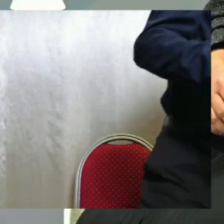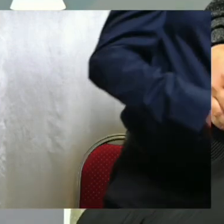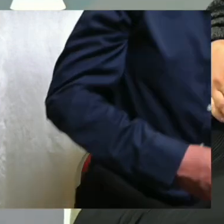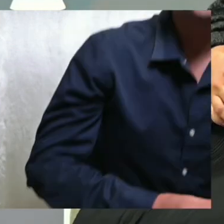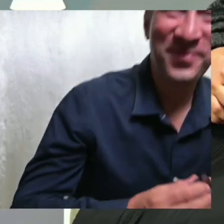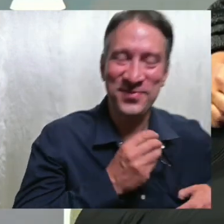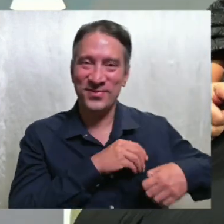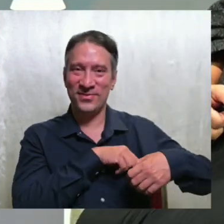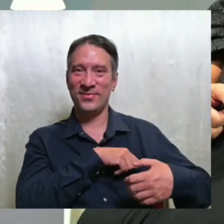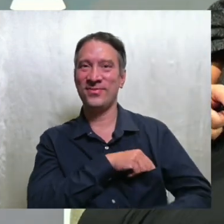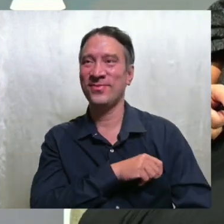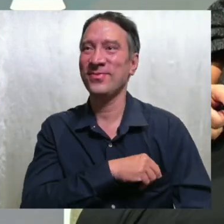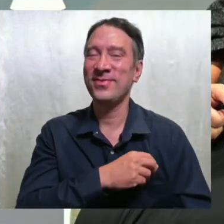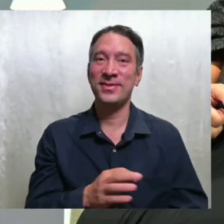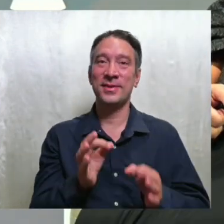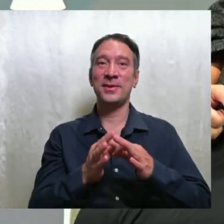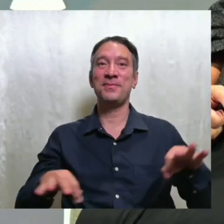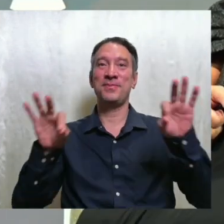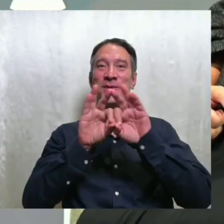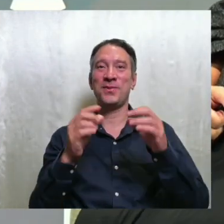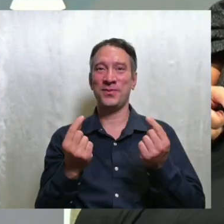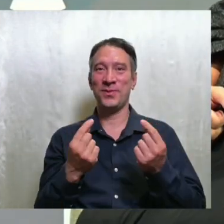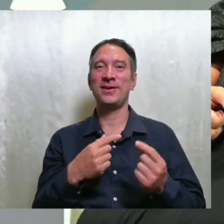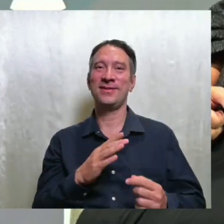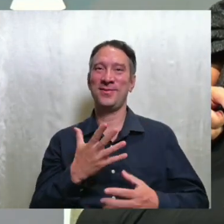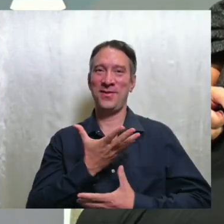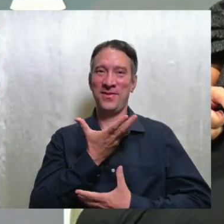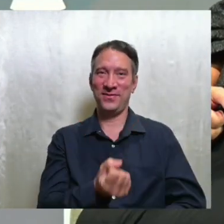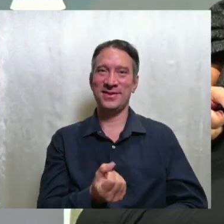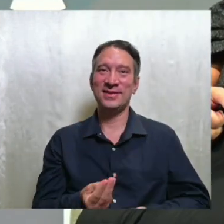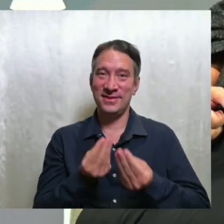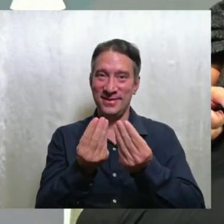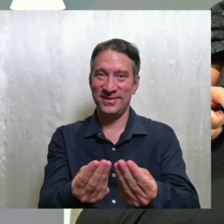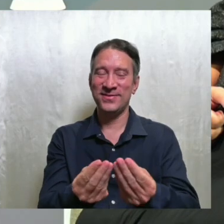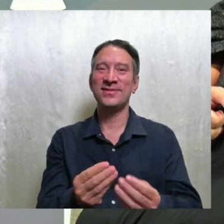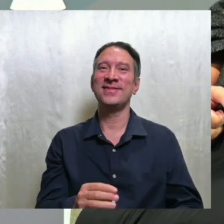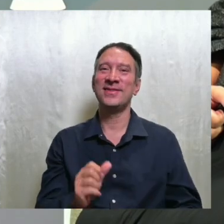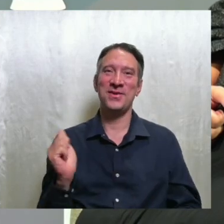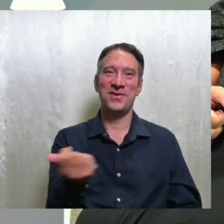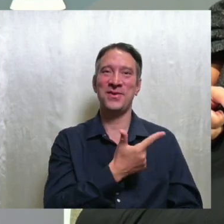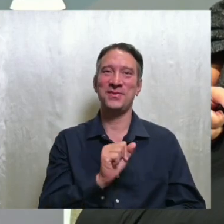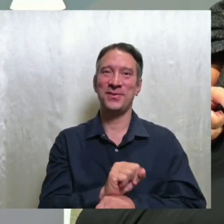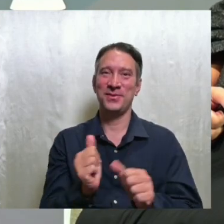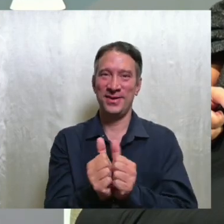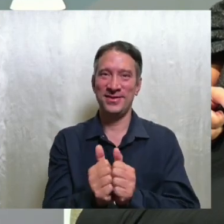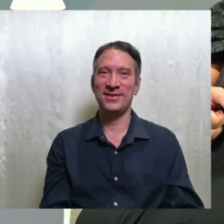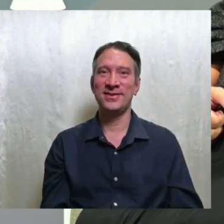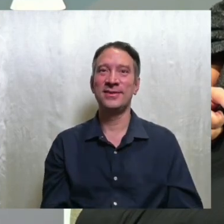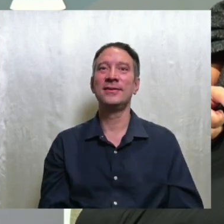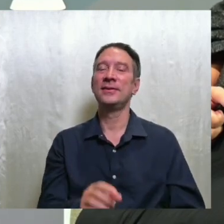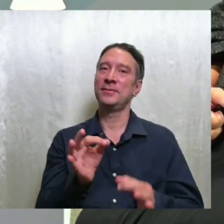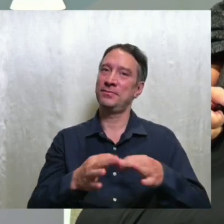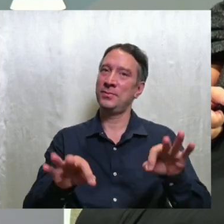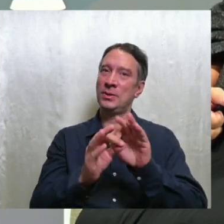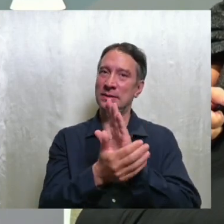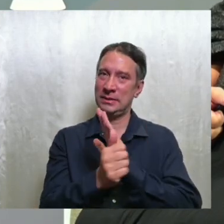definitely. Everyone needs certain skills to actually cope up and to work in an